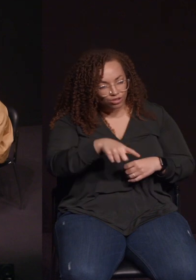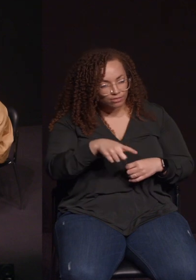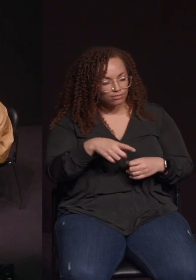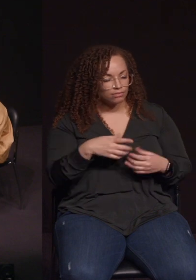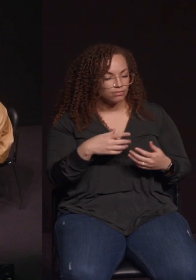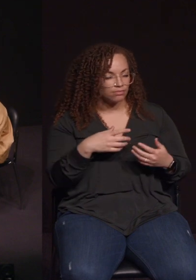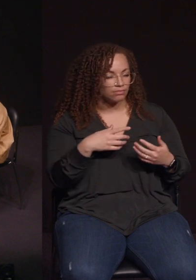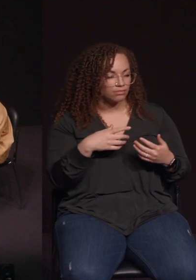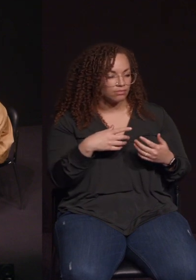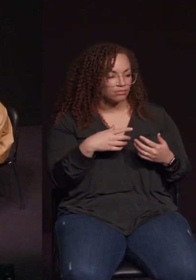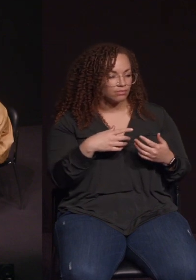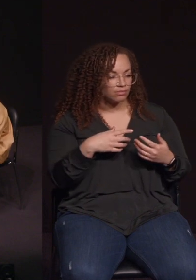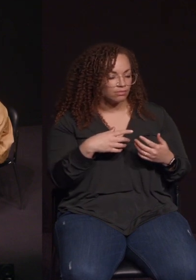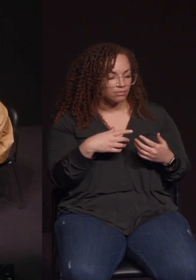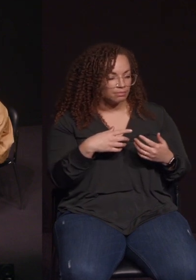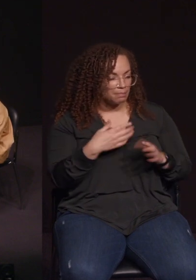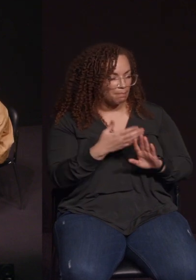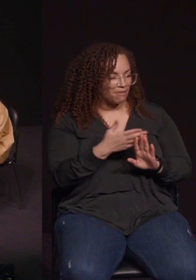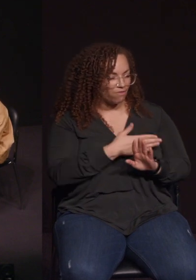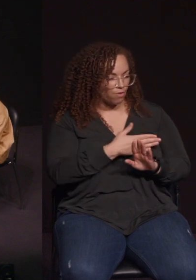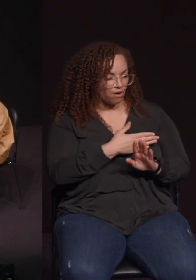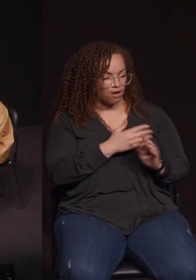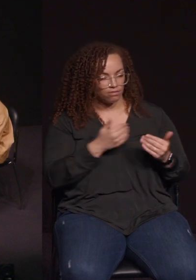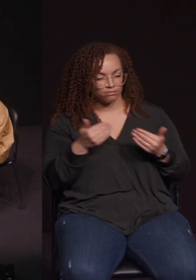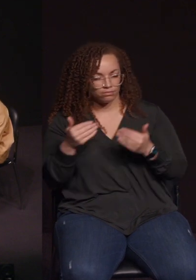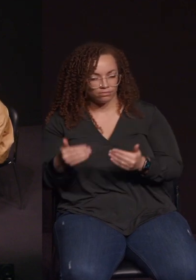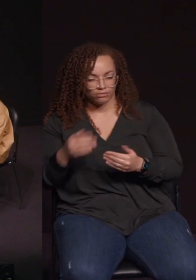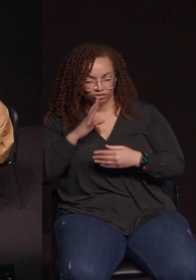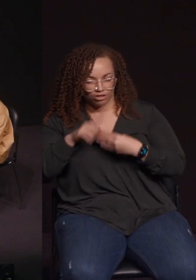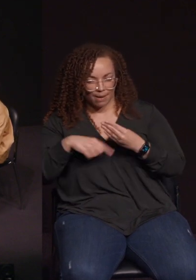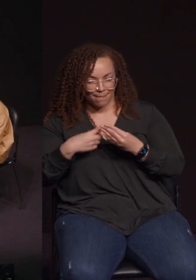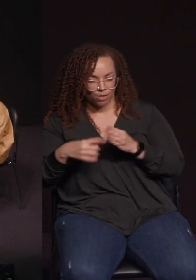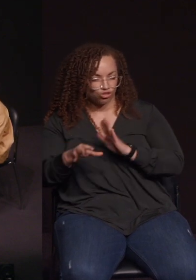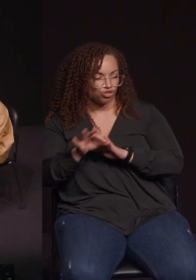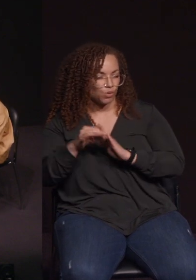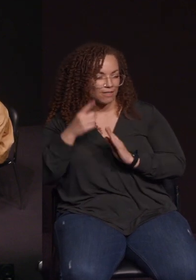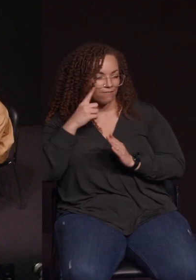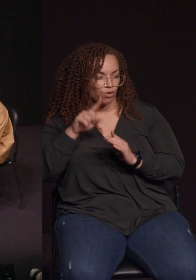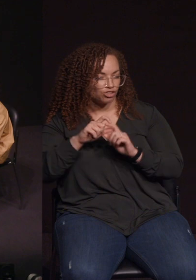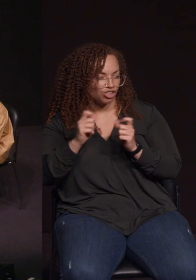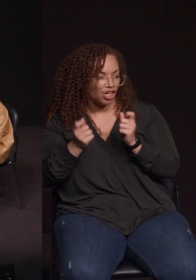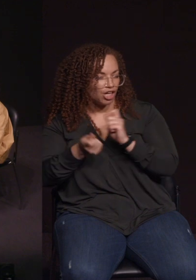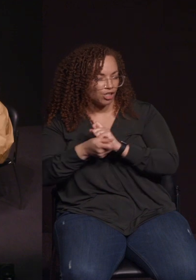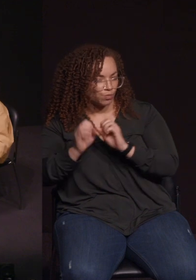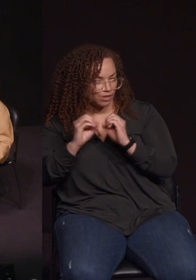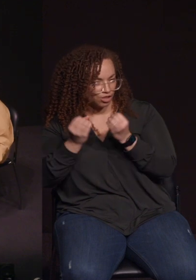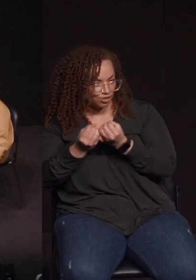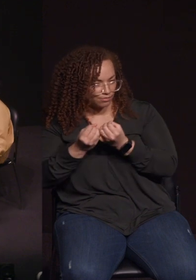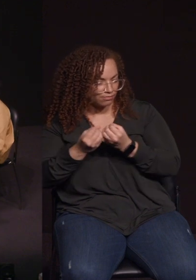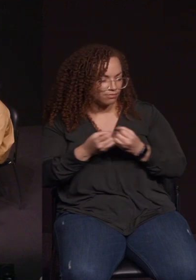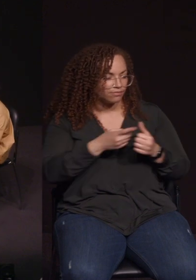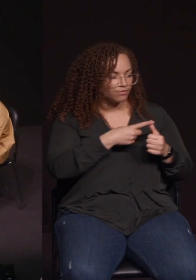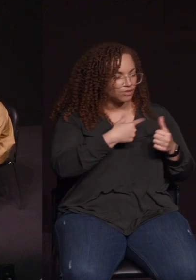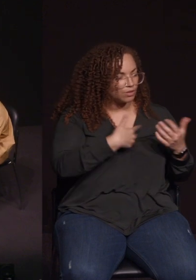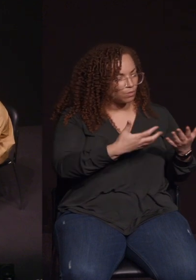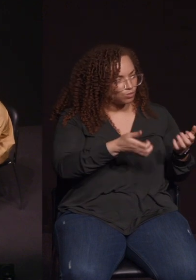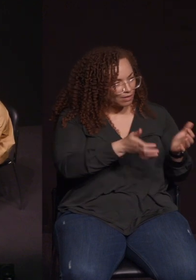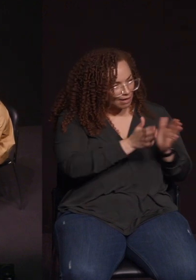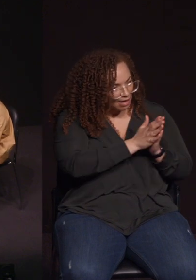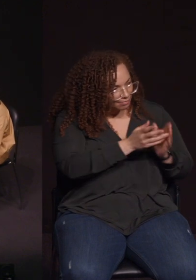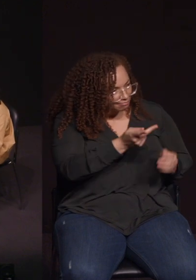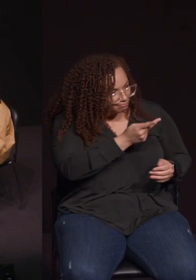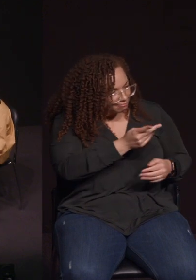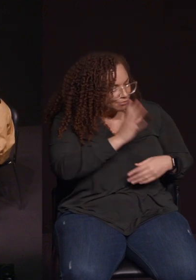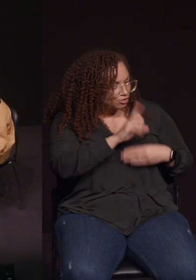section before we talk about Chosen for Change, I just want to ask and give y'all a chance to talk about